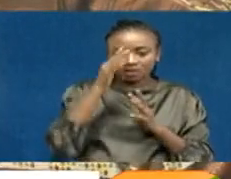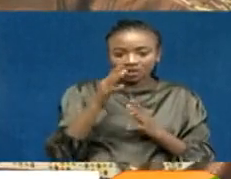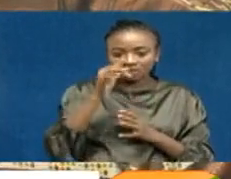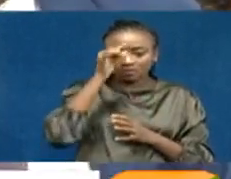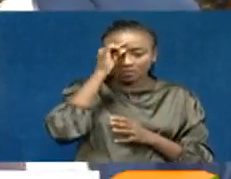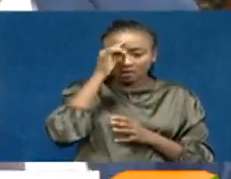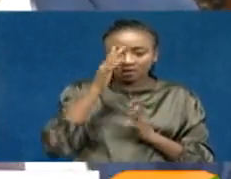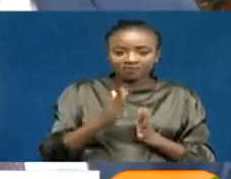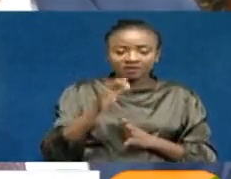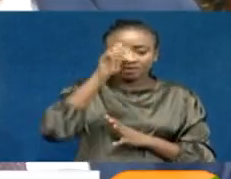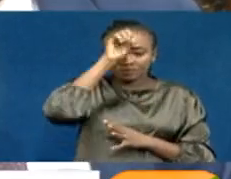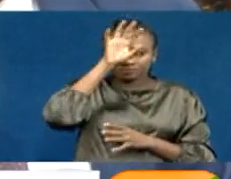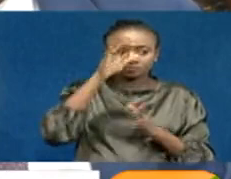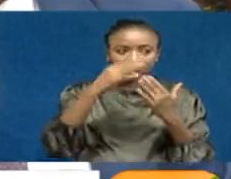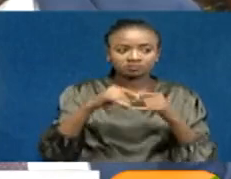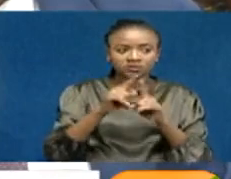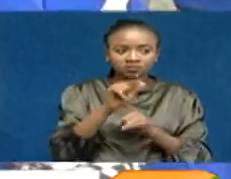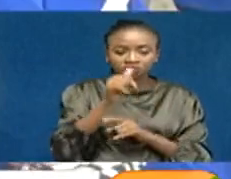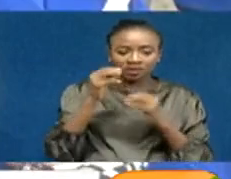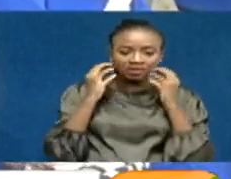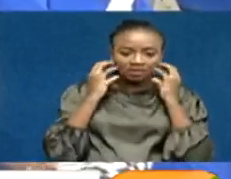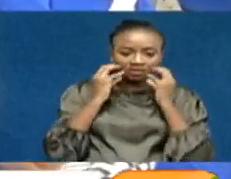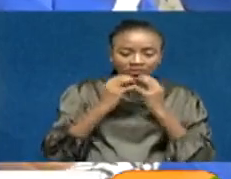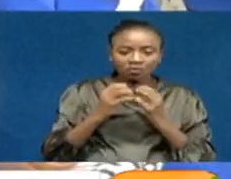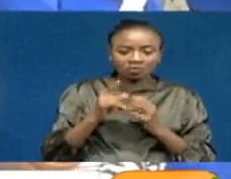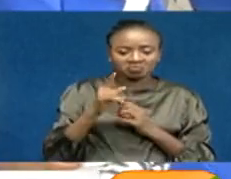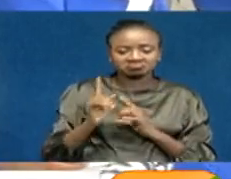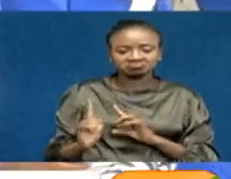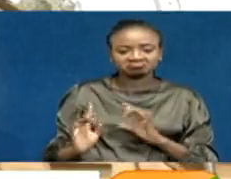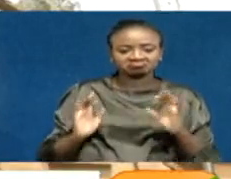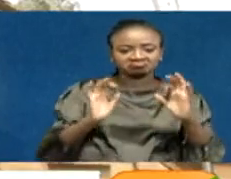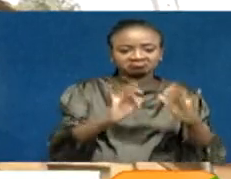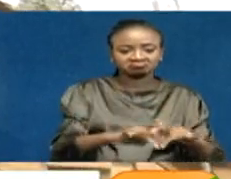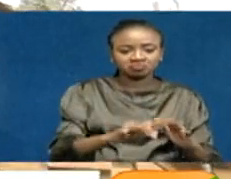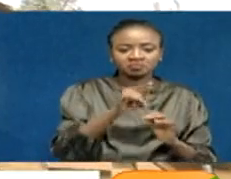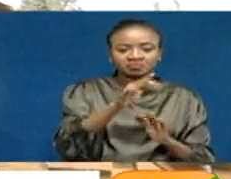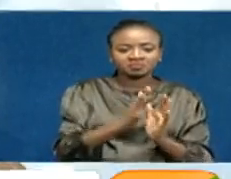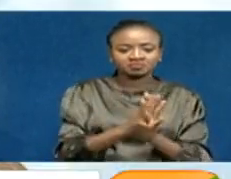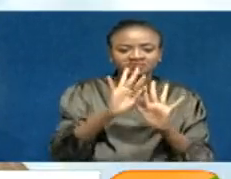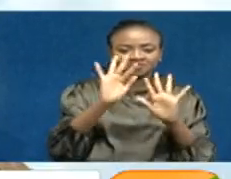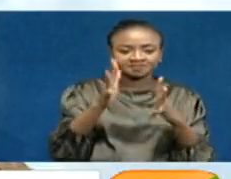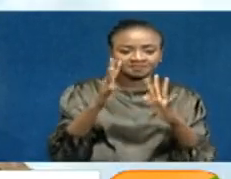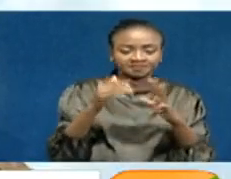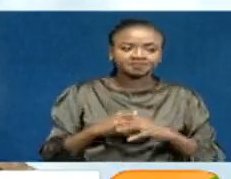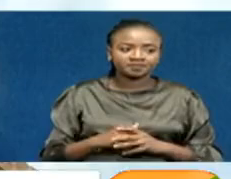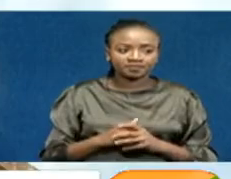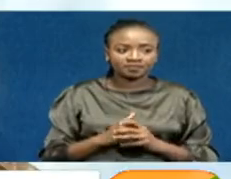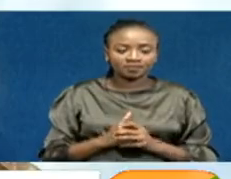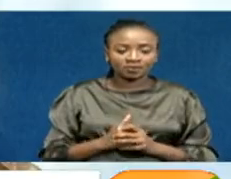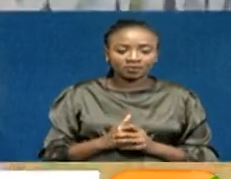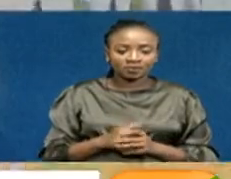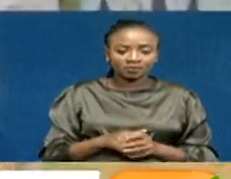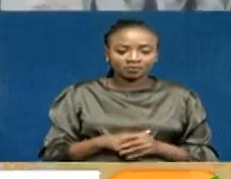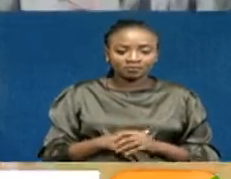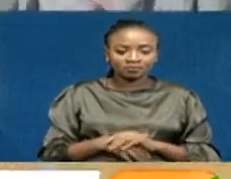Kisumu counterpart Tanang Nyong'o, were among thousands of faithfuls who attended the celebrations at the Kimuri